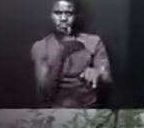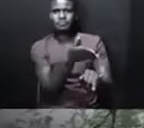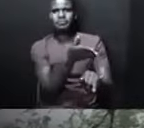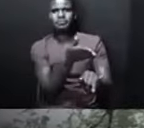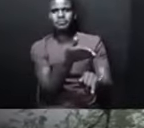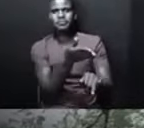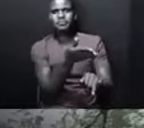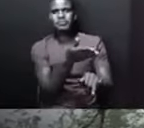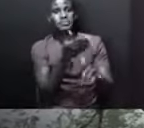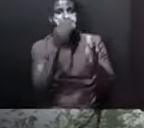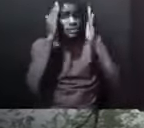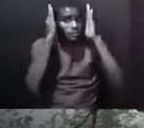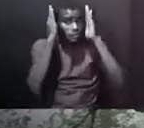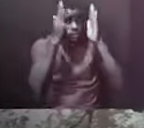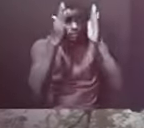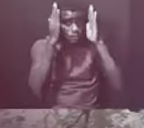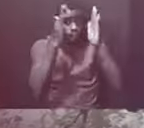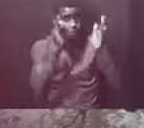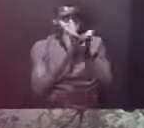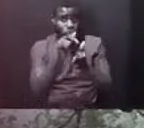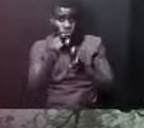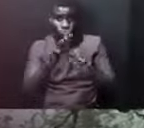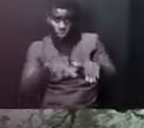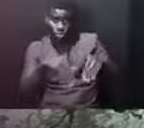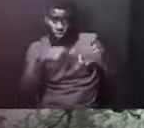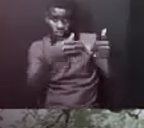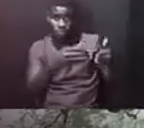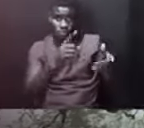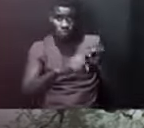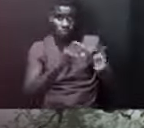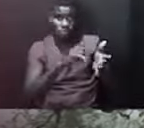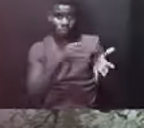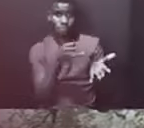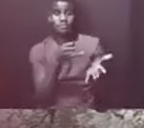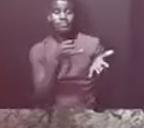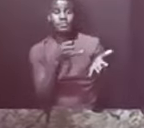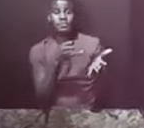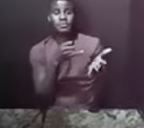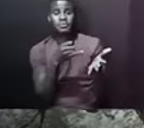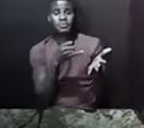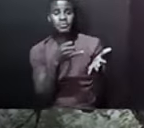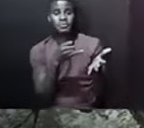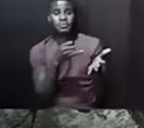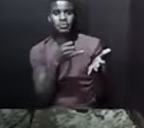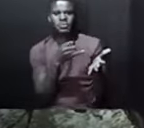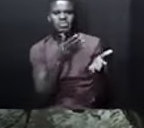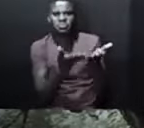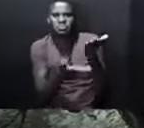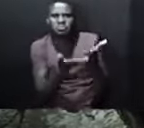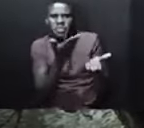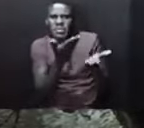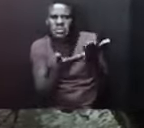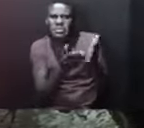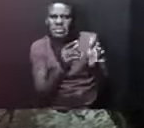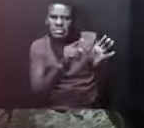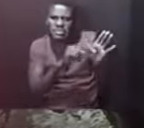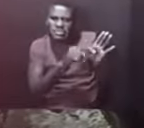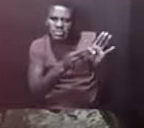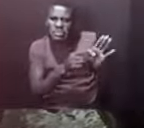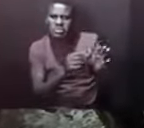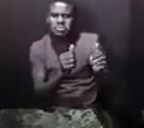The concentration you give to it. It may begin as a